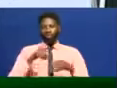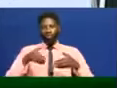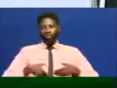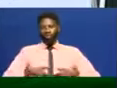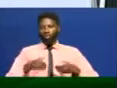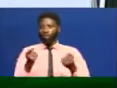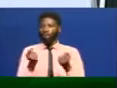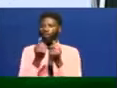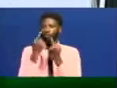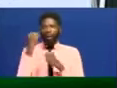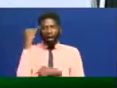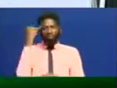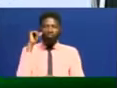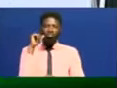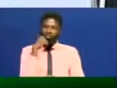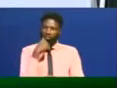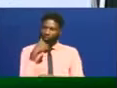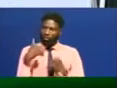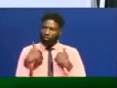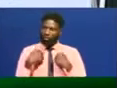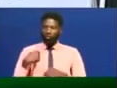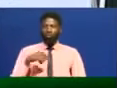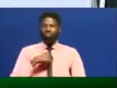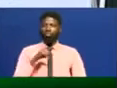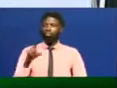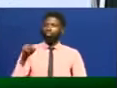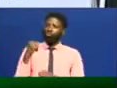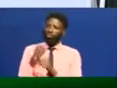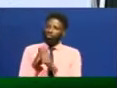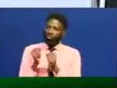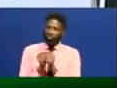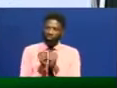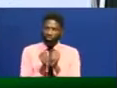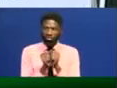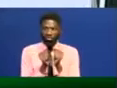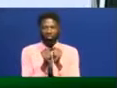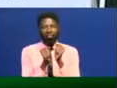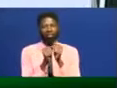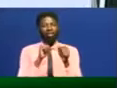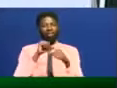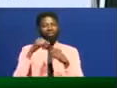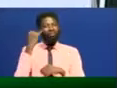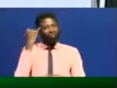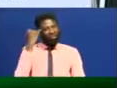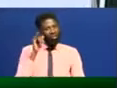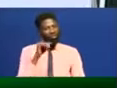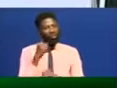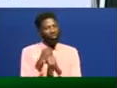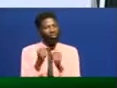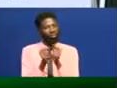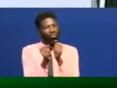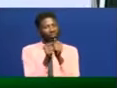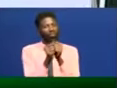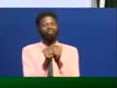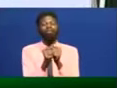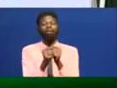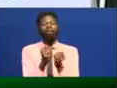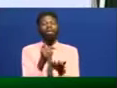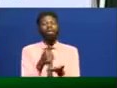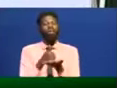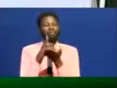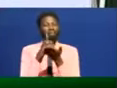He had a brilliant idea. We have worked with him on this idea. He has perfected this